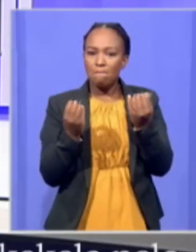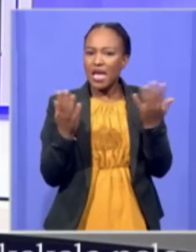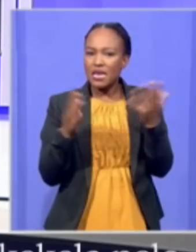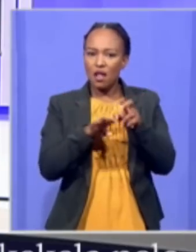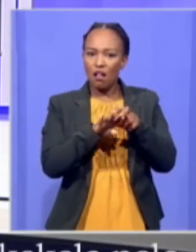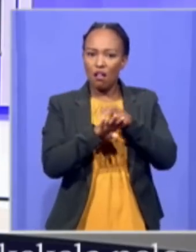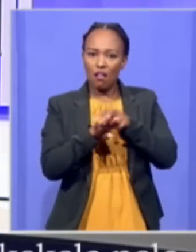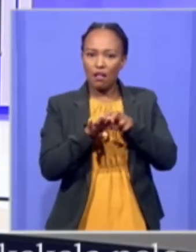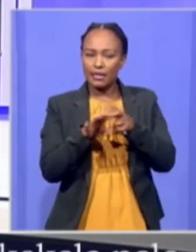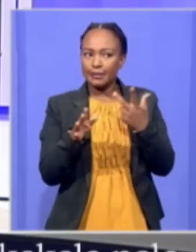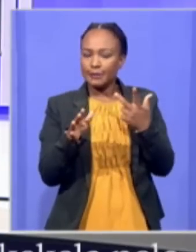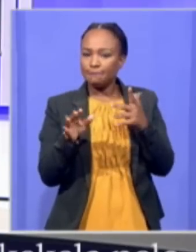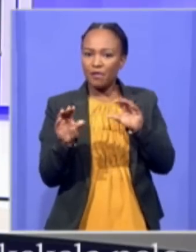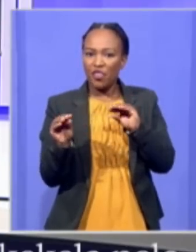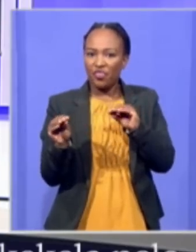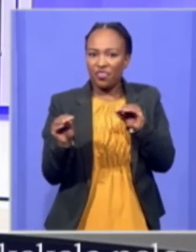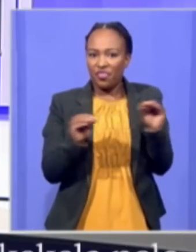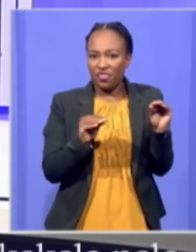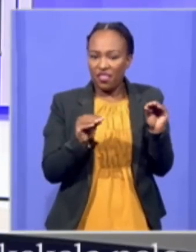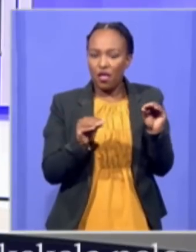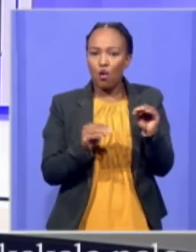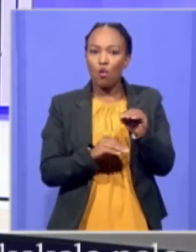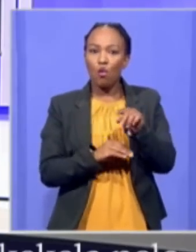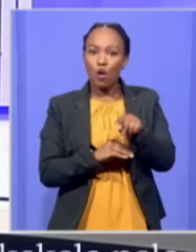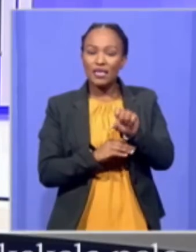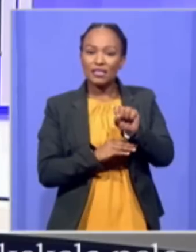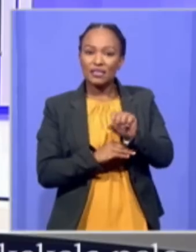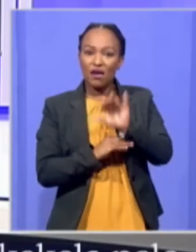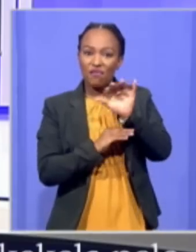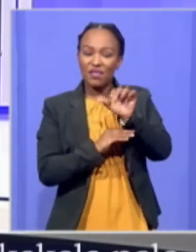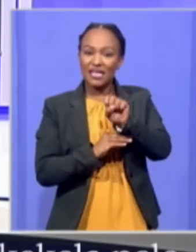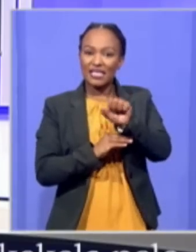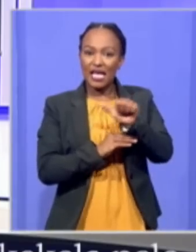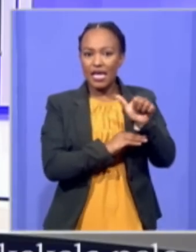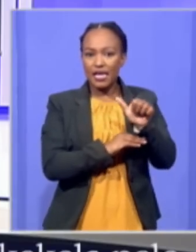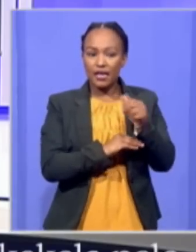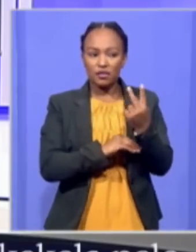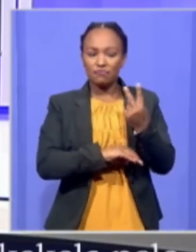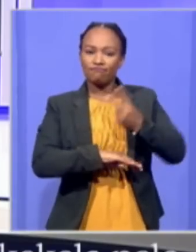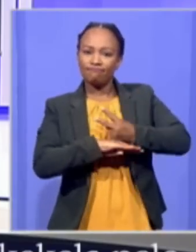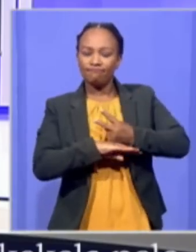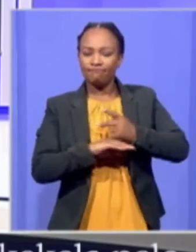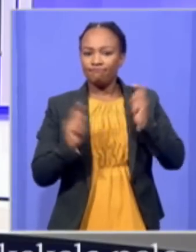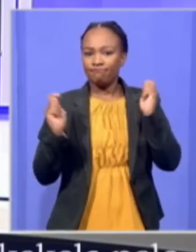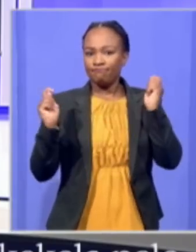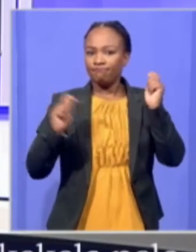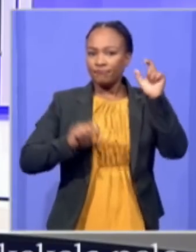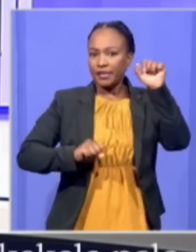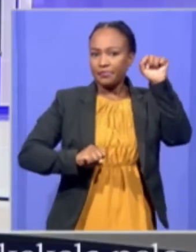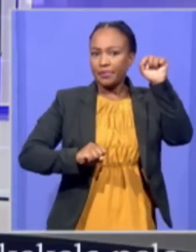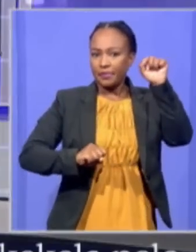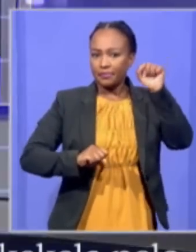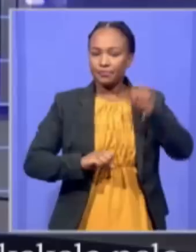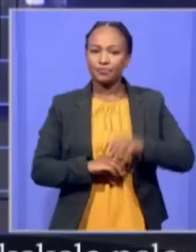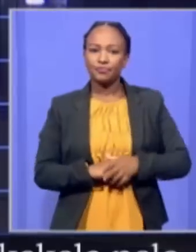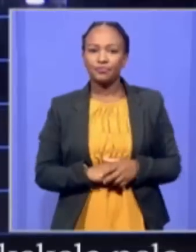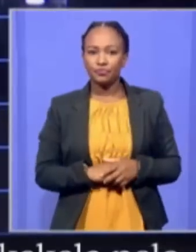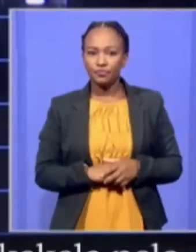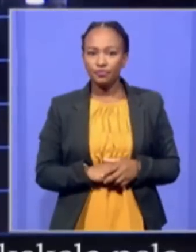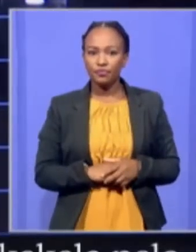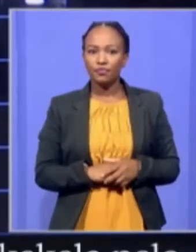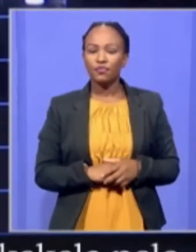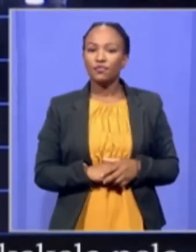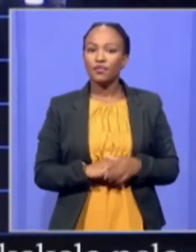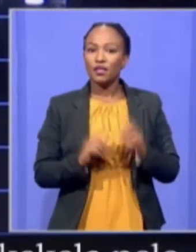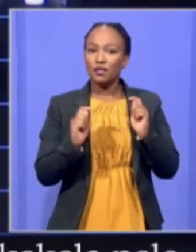Tambo nakong ya ge strike sa baotledi ba South African Airways se tsene letšatšing la bobedi. Baotledi ba difofane